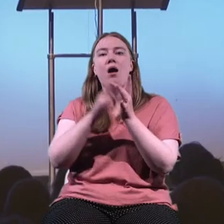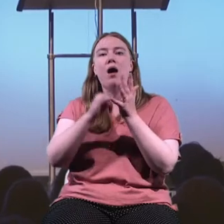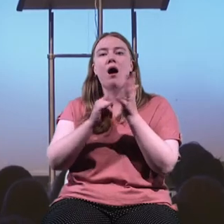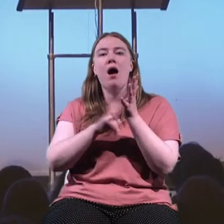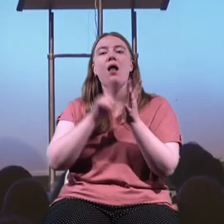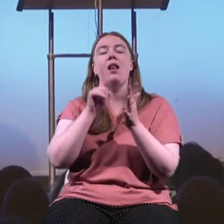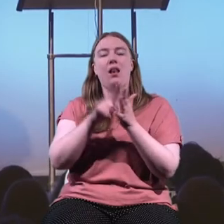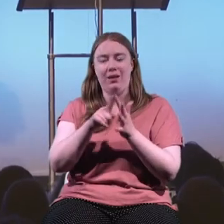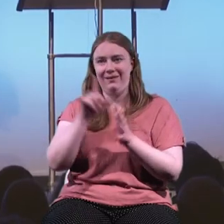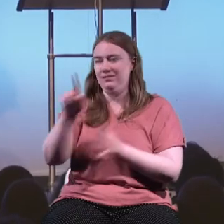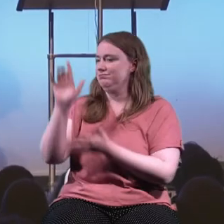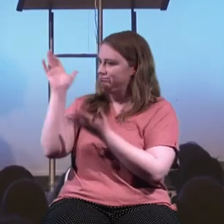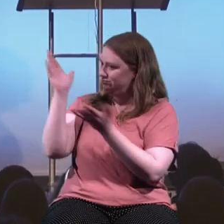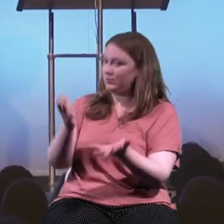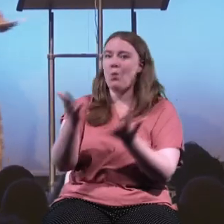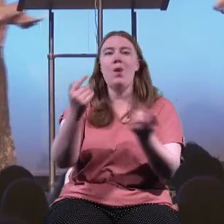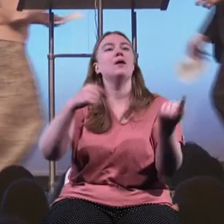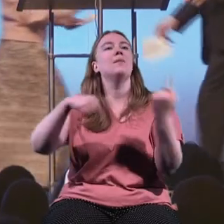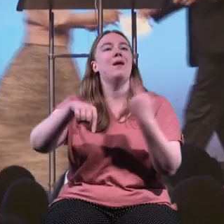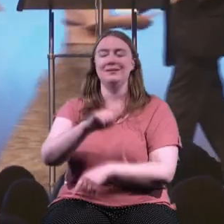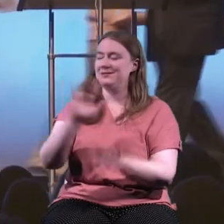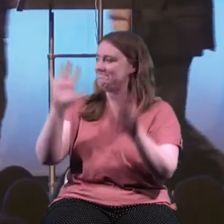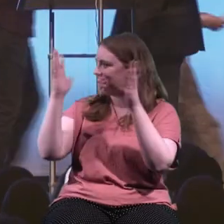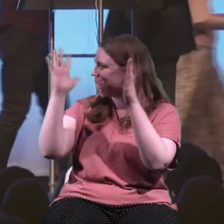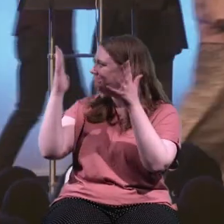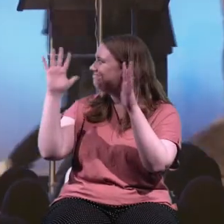us. Thank